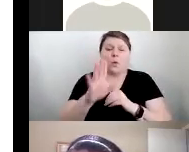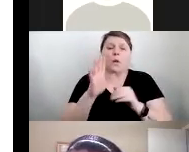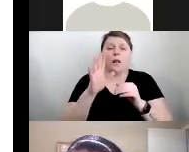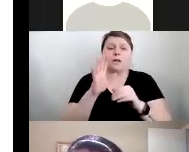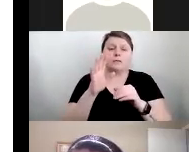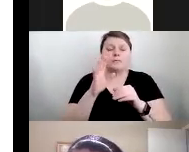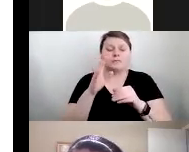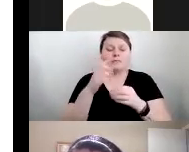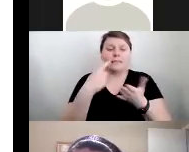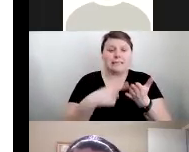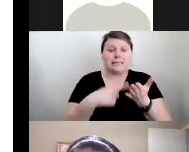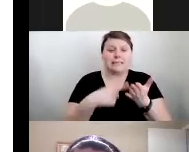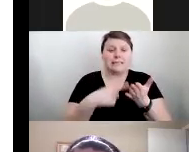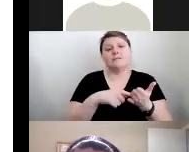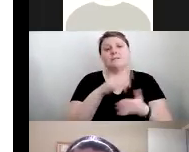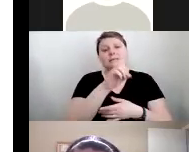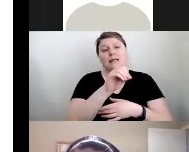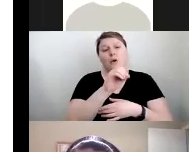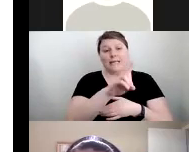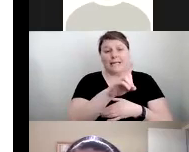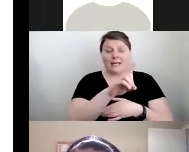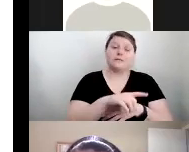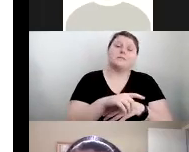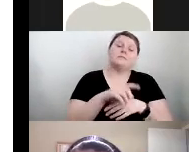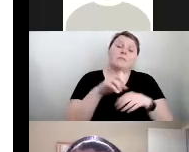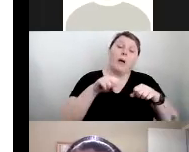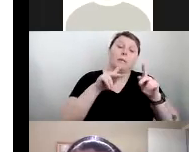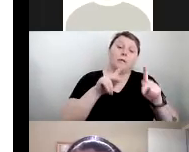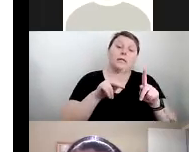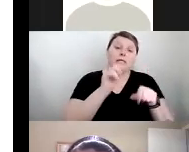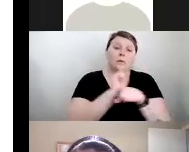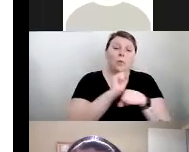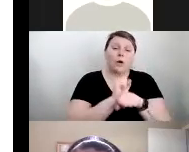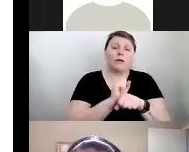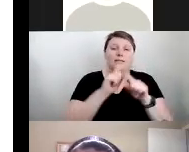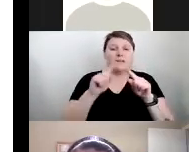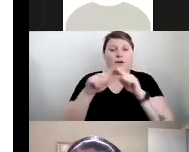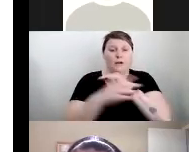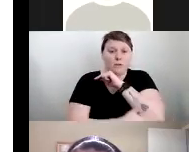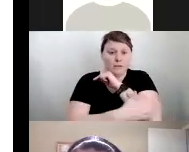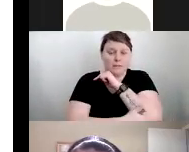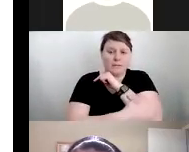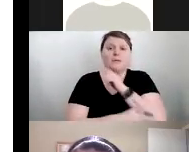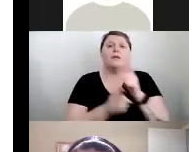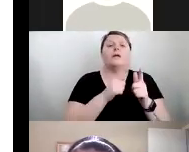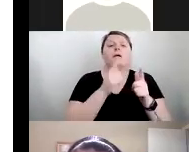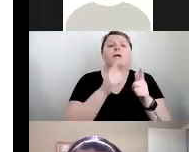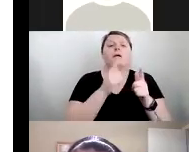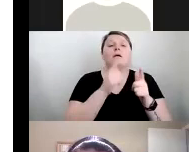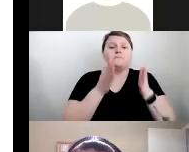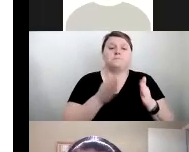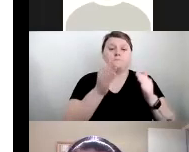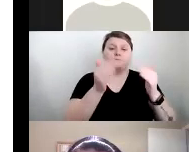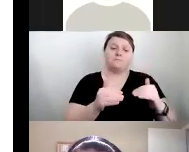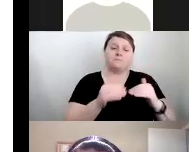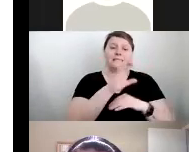of Defense and opportunities through the U.S. Department of Defense to work overseas. I'll shift then to talk about the CDC. And